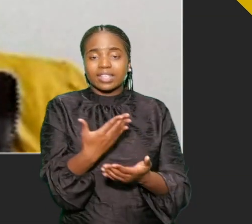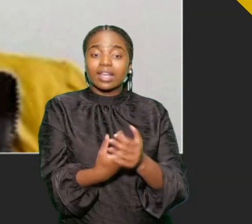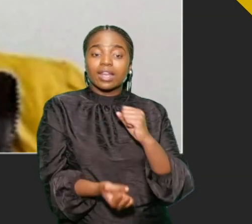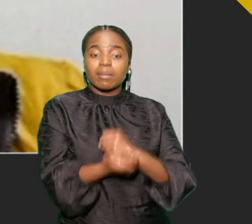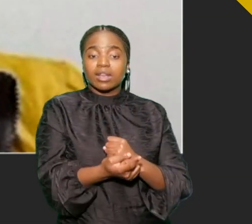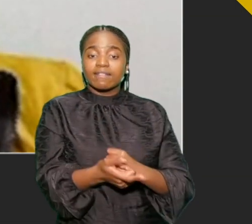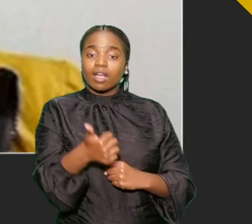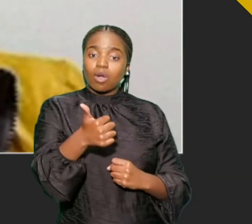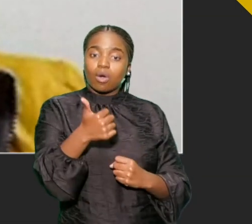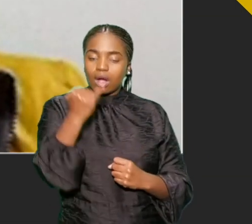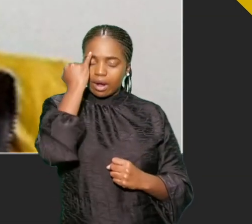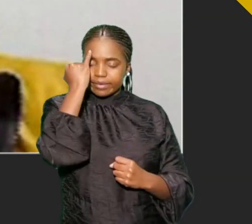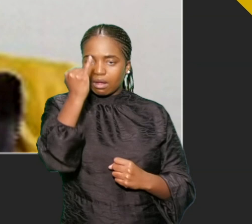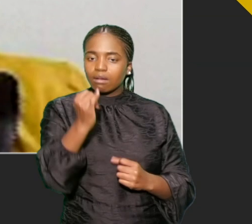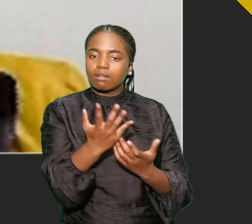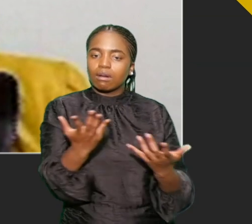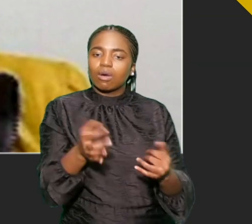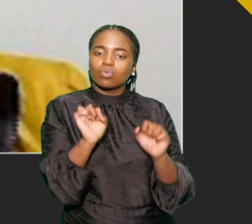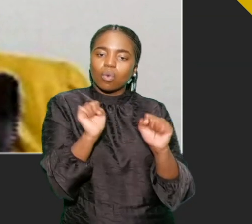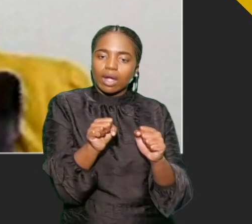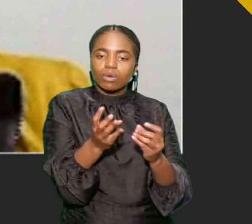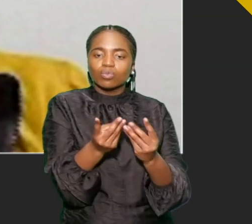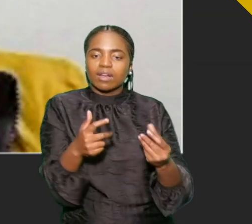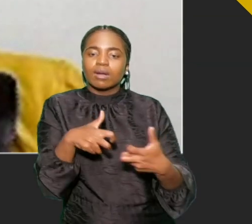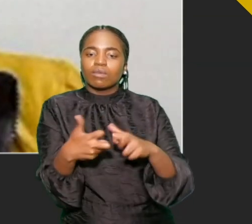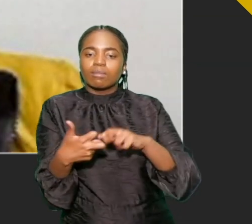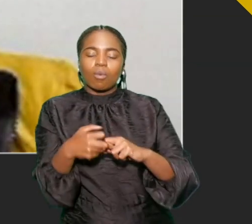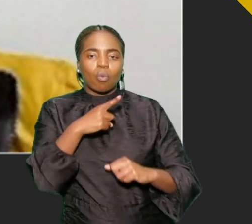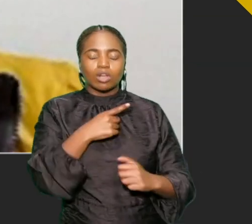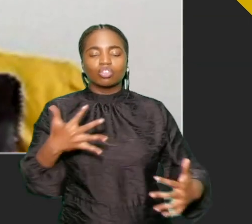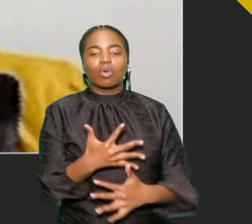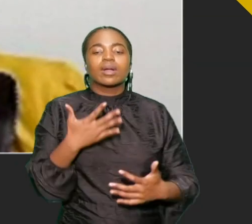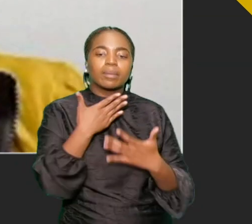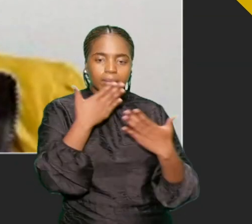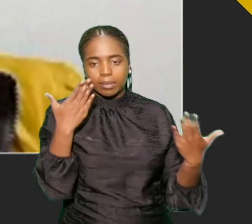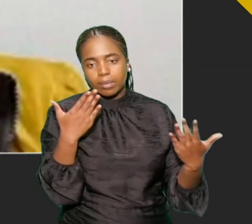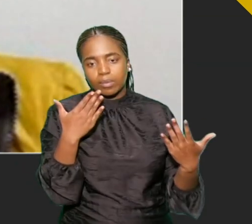have a good perspective, then ohona go deal with the crisis because you are not shocked.